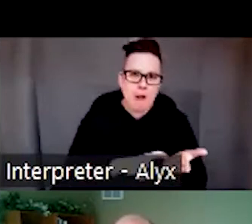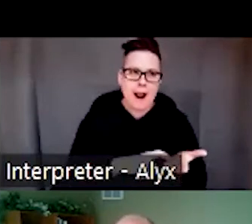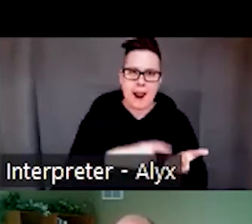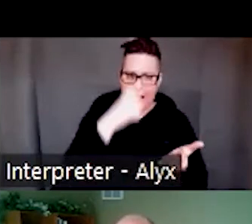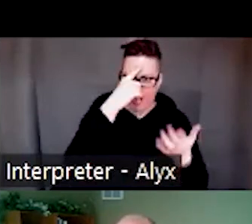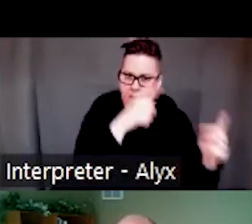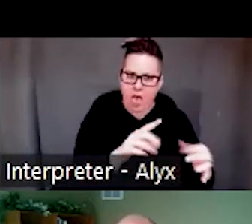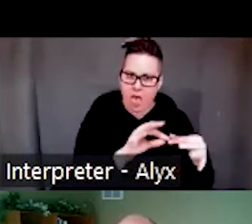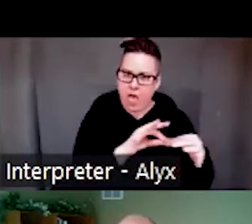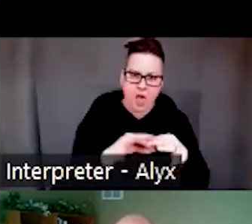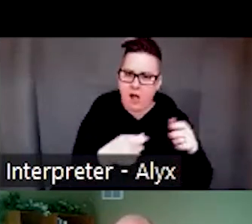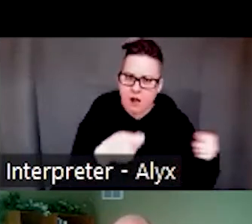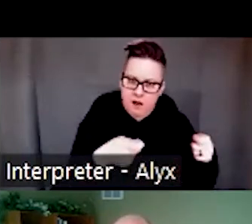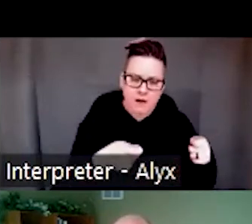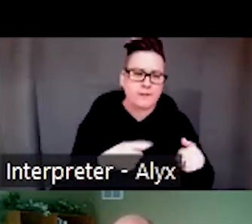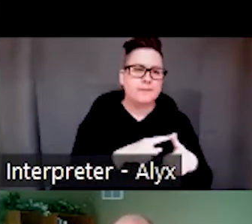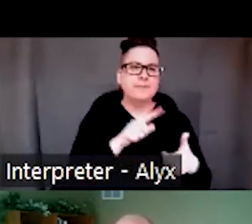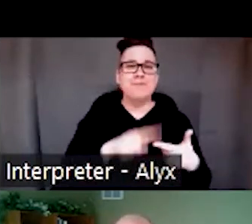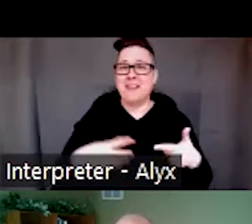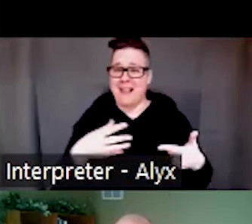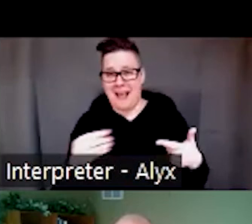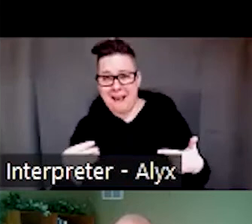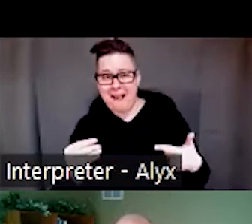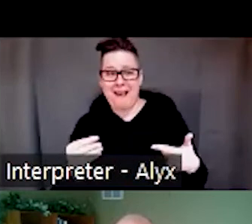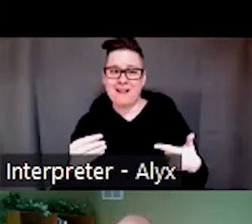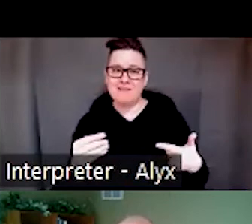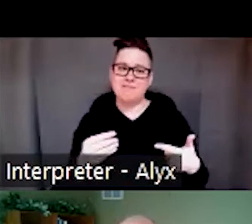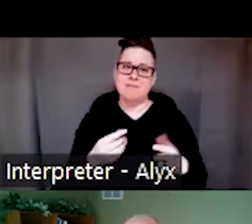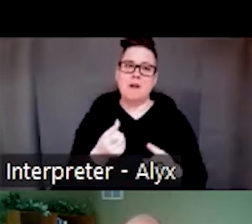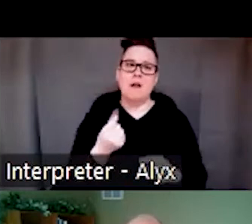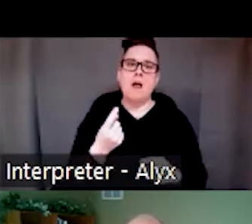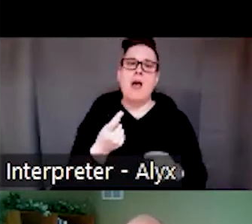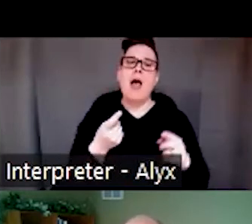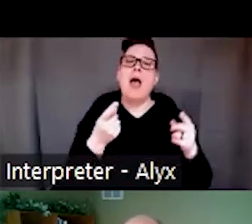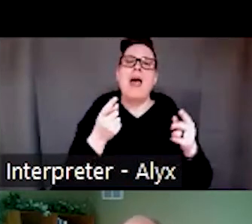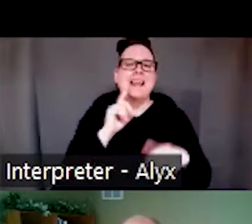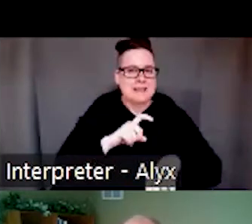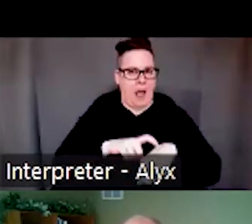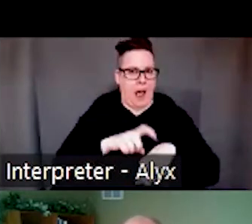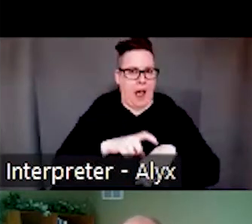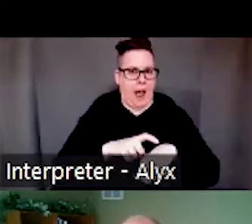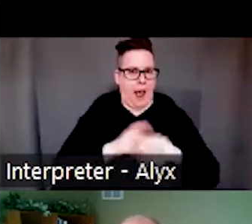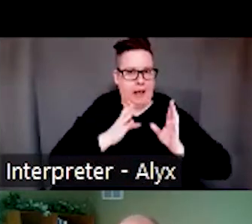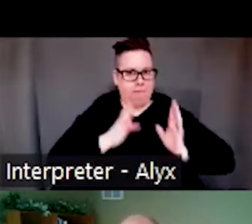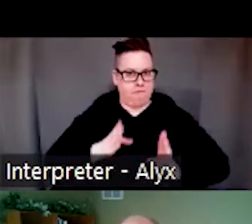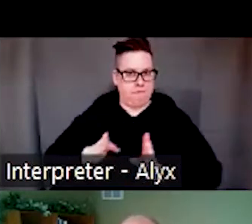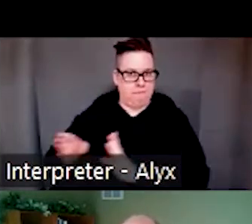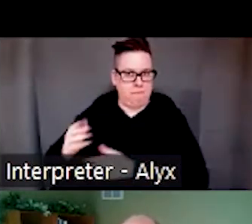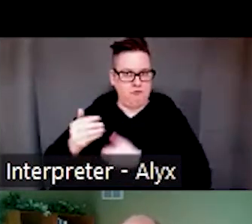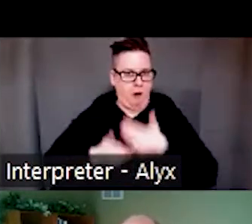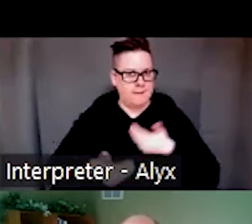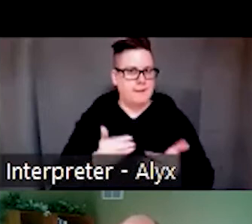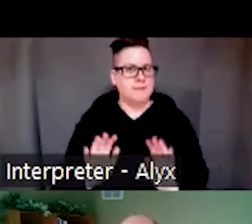mechanisms controlling it. It's also a state that unfolds as a temporally ordered process over